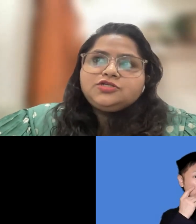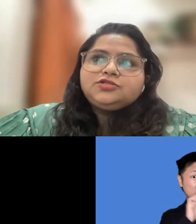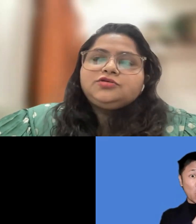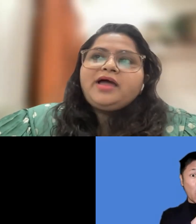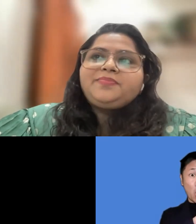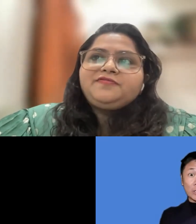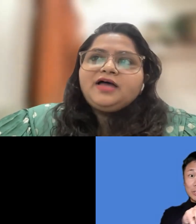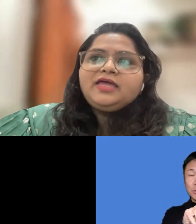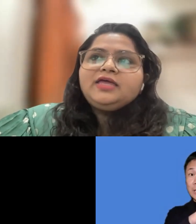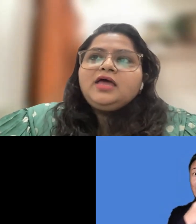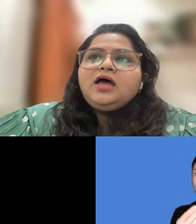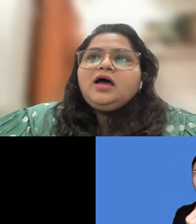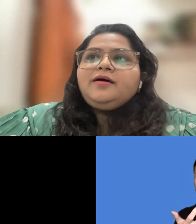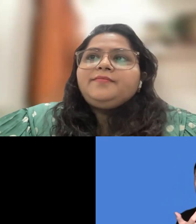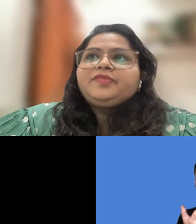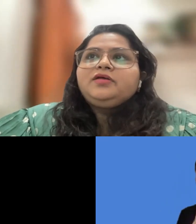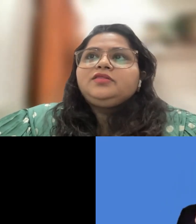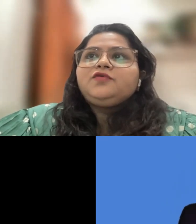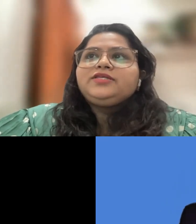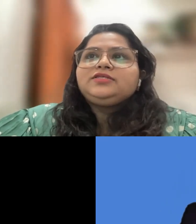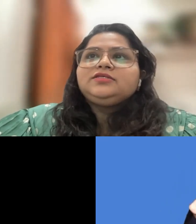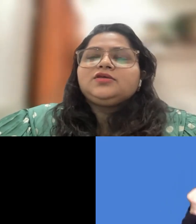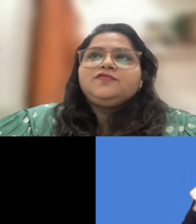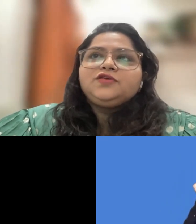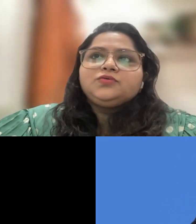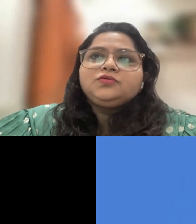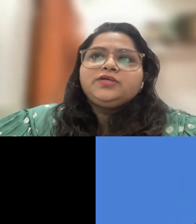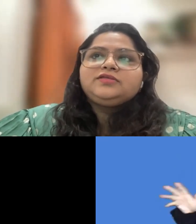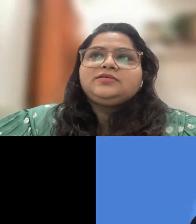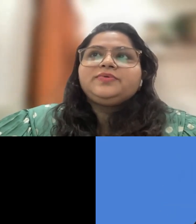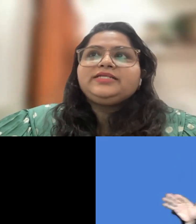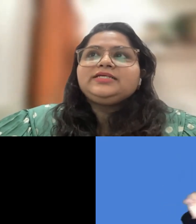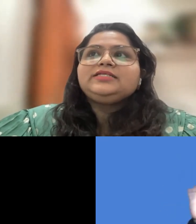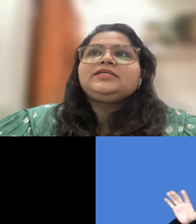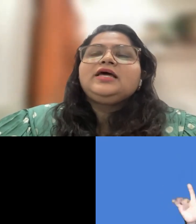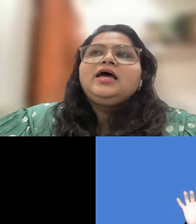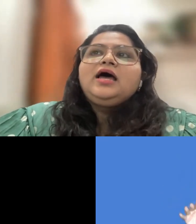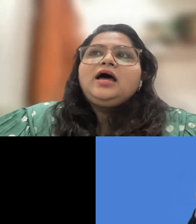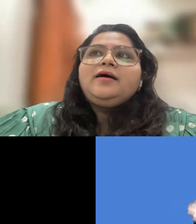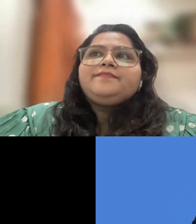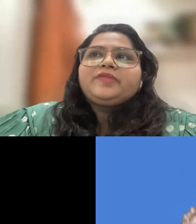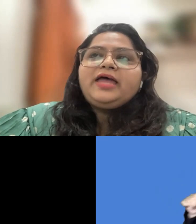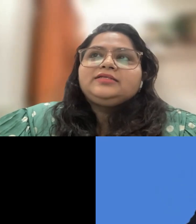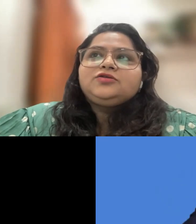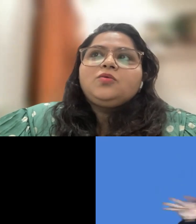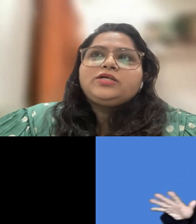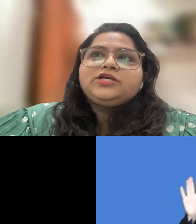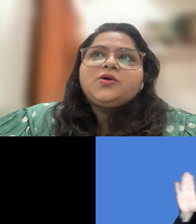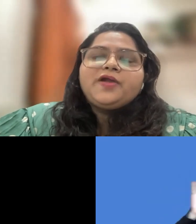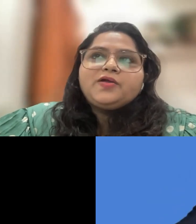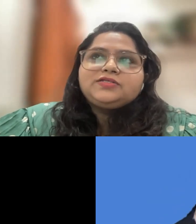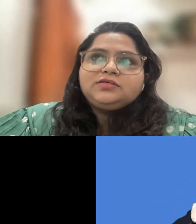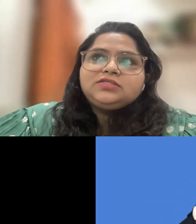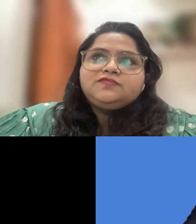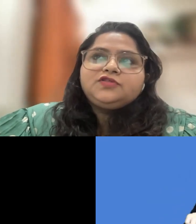or region to amplify the voices of youth with disabilities, and what